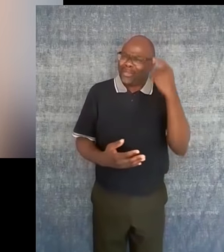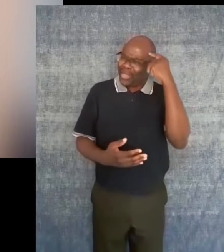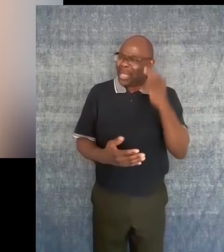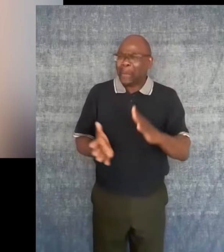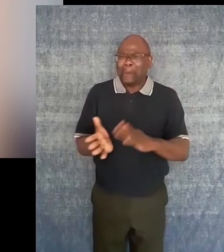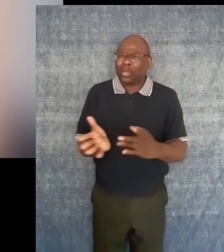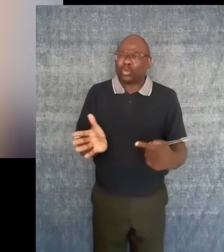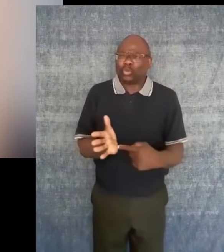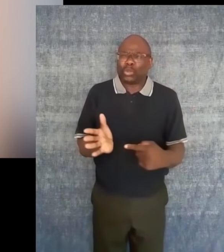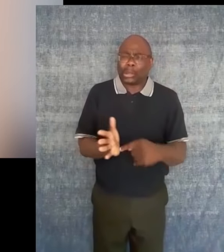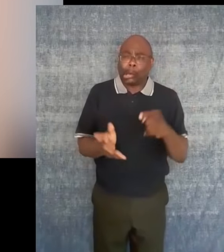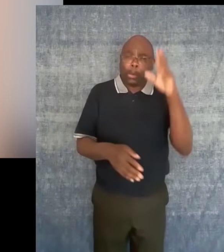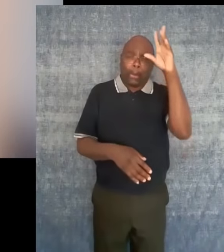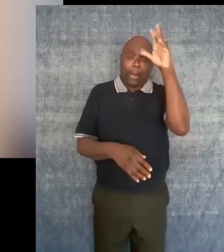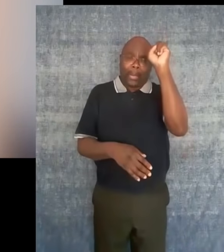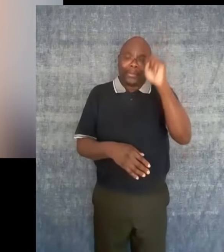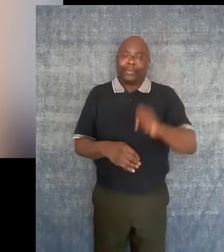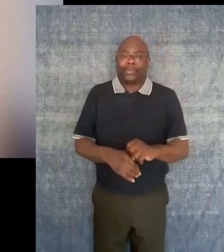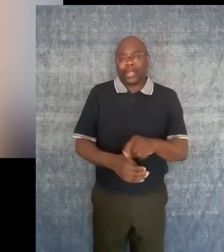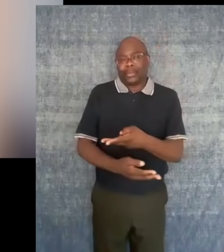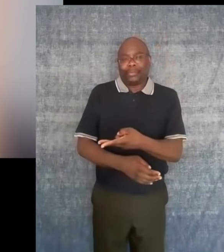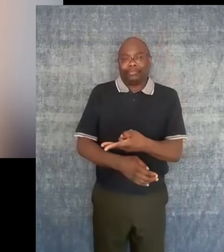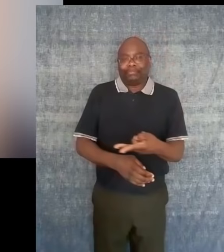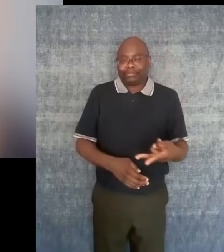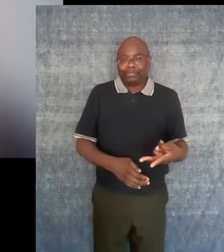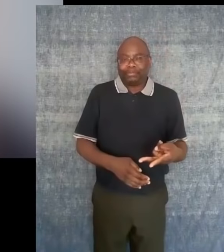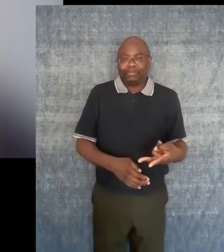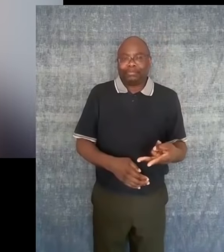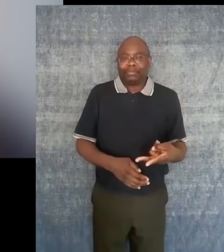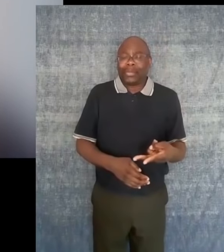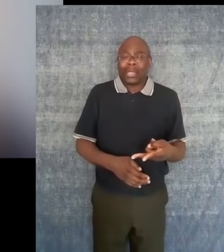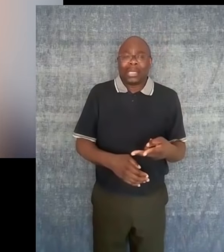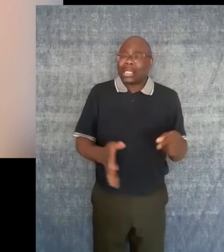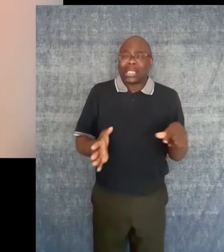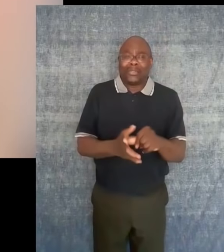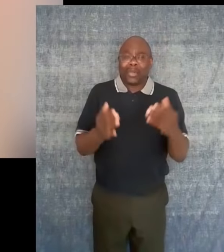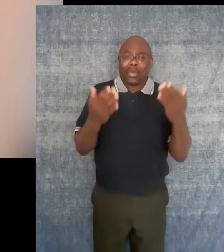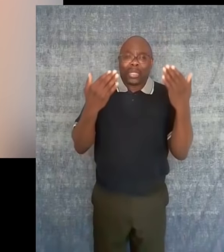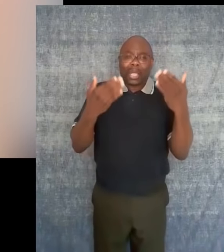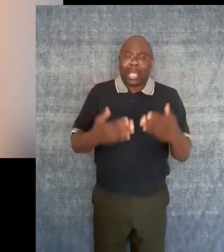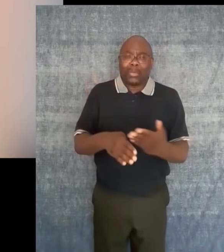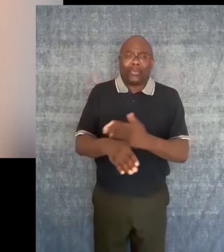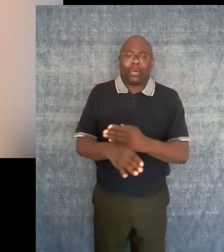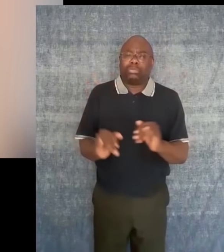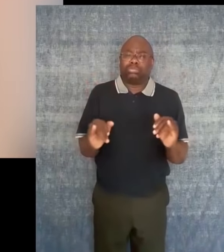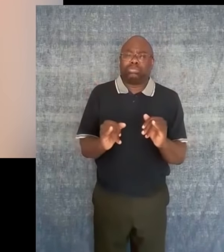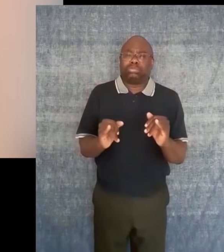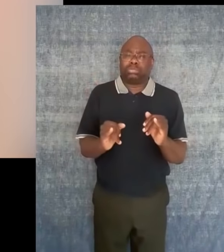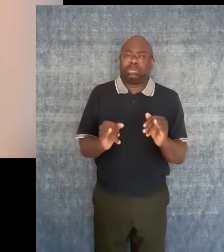Monday or the Tuesday, and I had a night from hell. And that